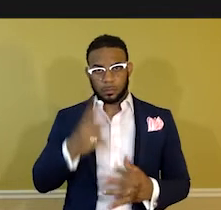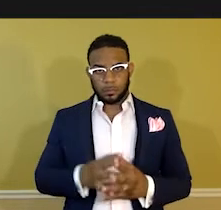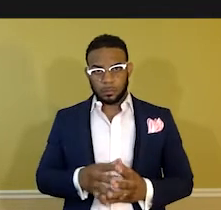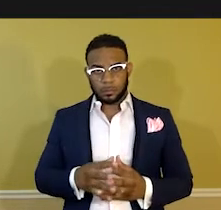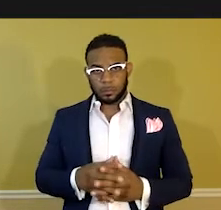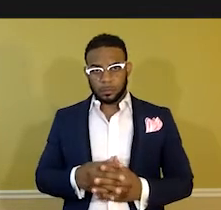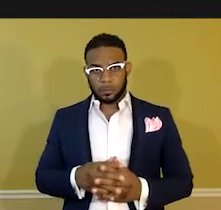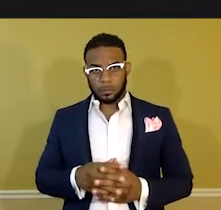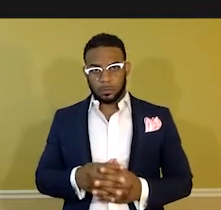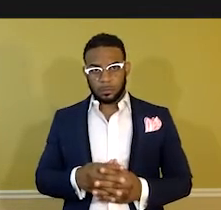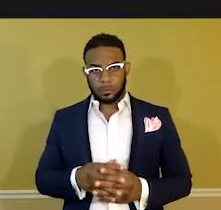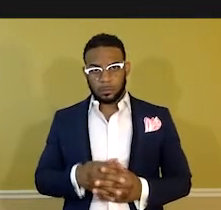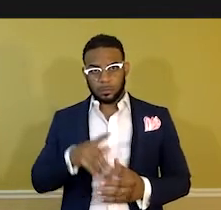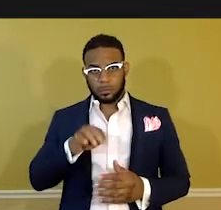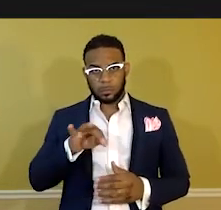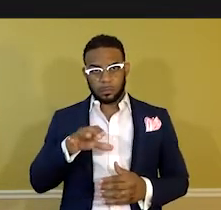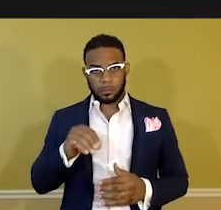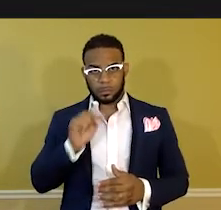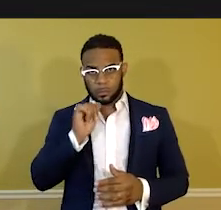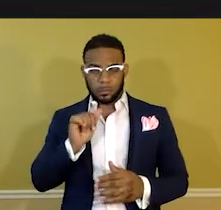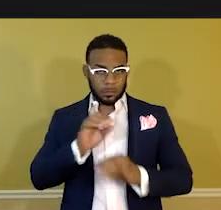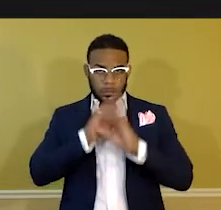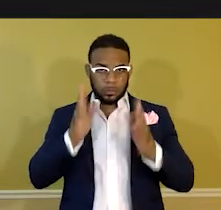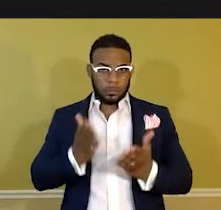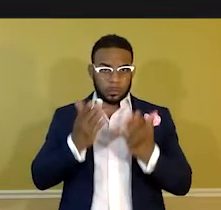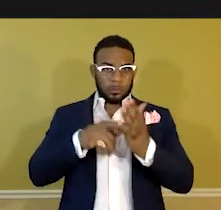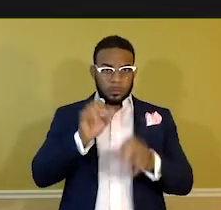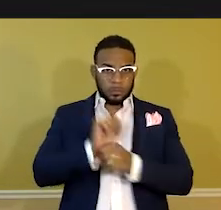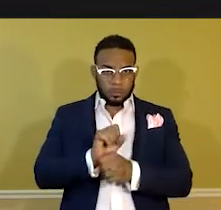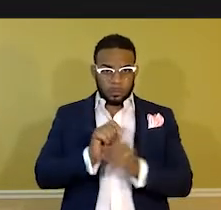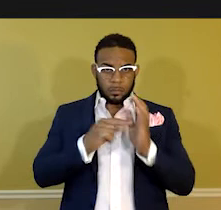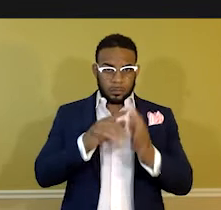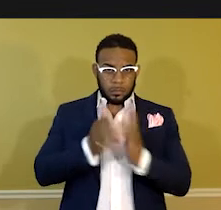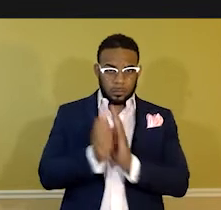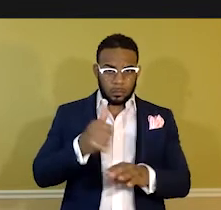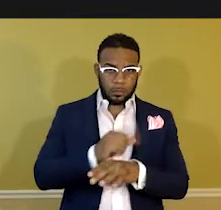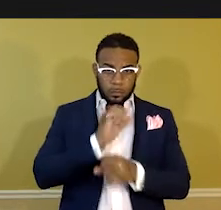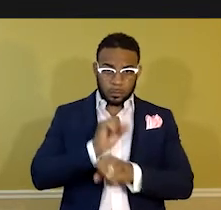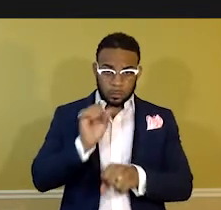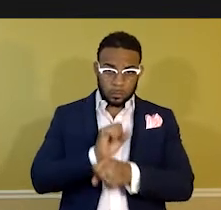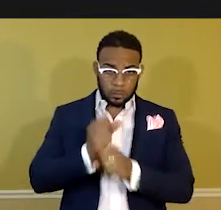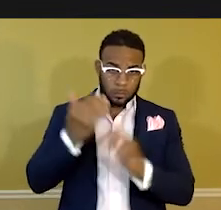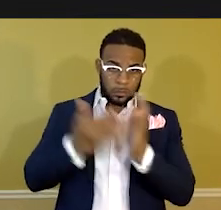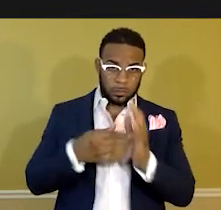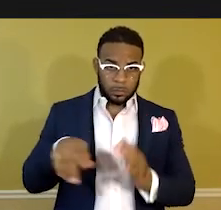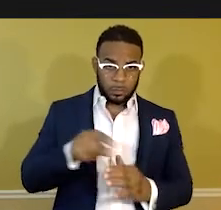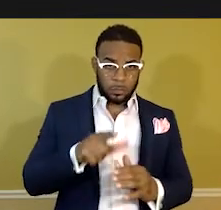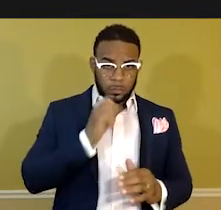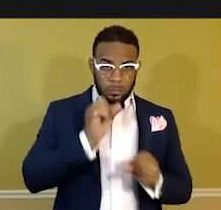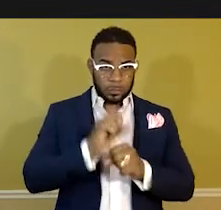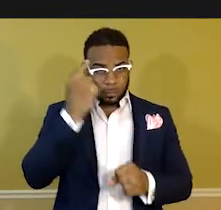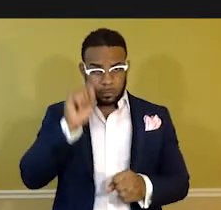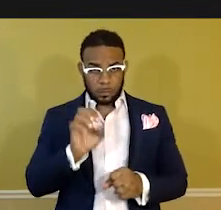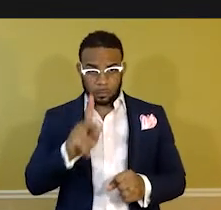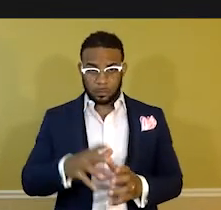Um, so portfolios that don't clearly present your work and showcase your skillsets are really working against you and they're not working for